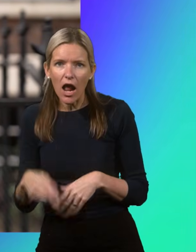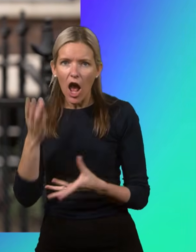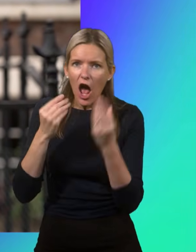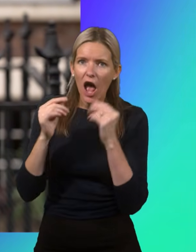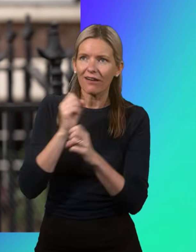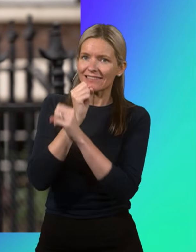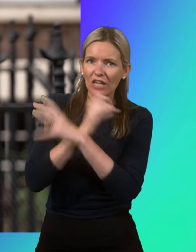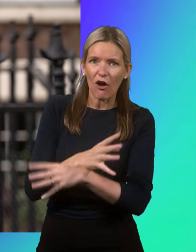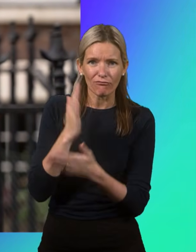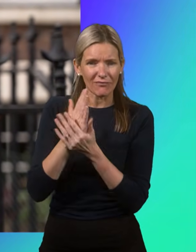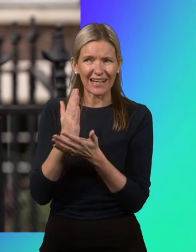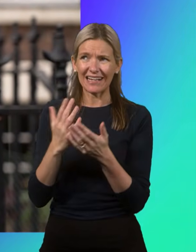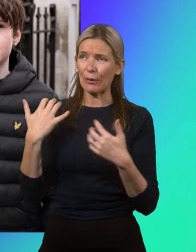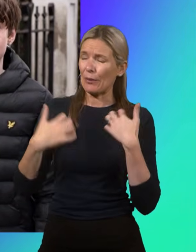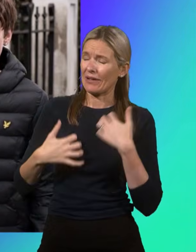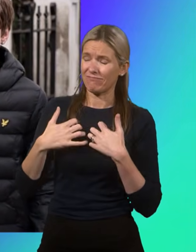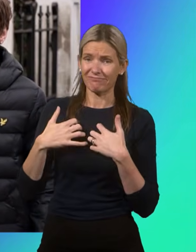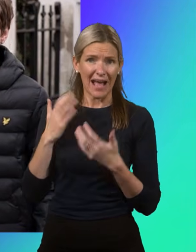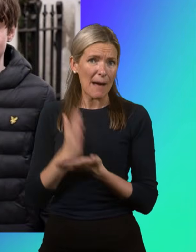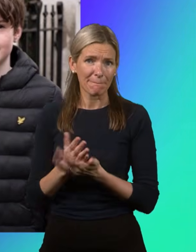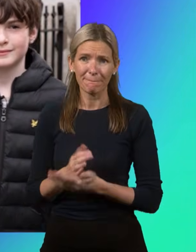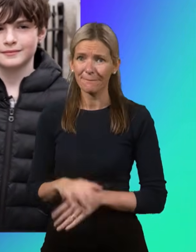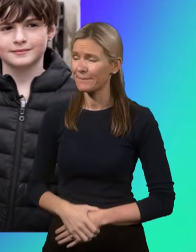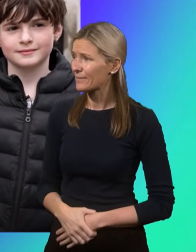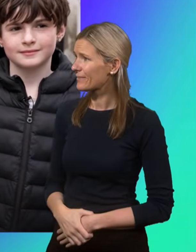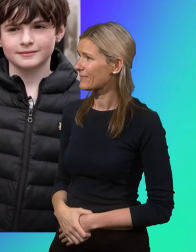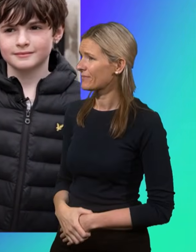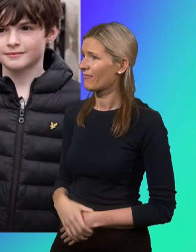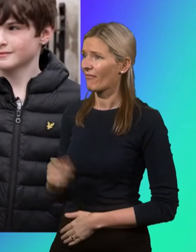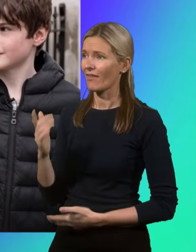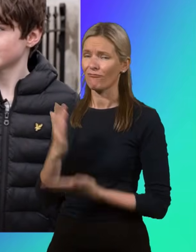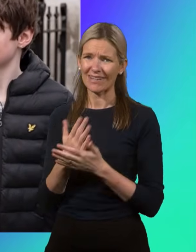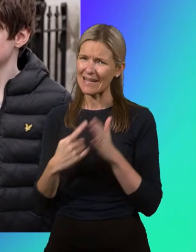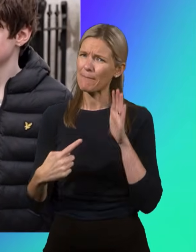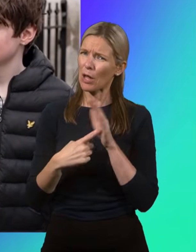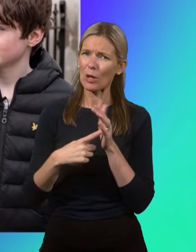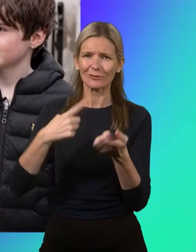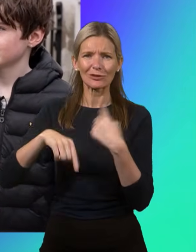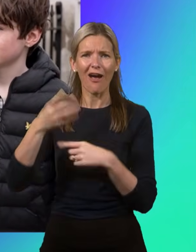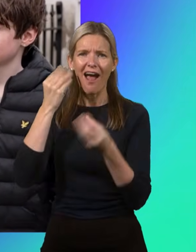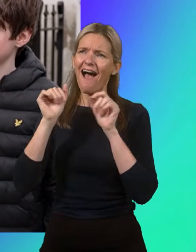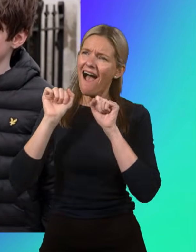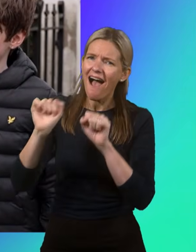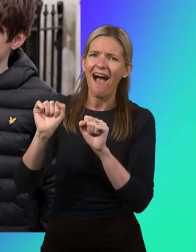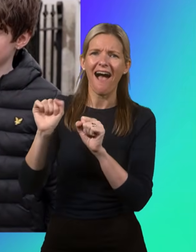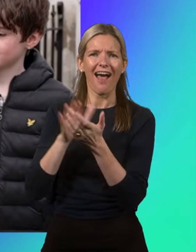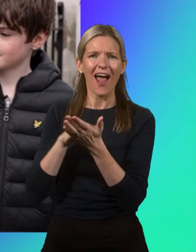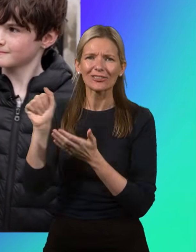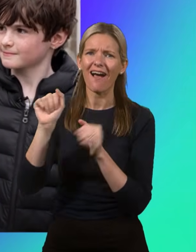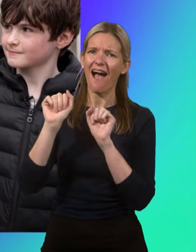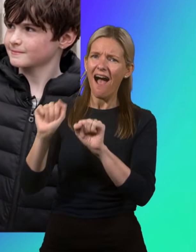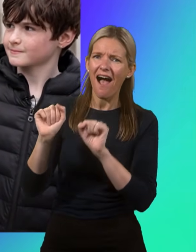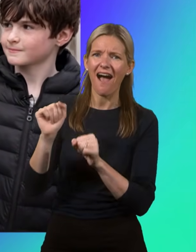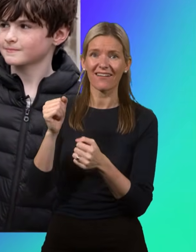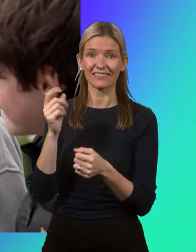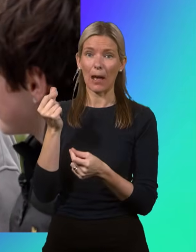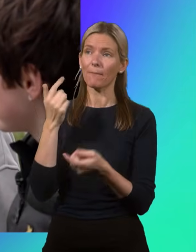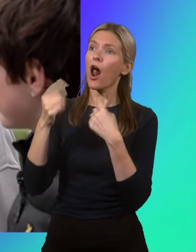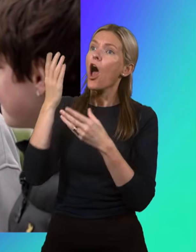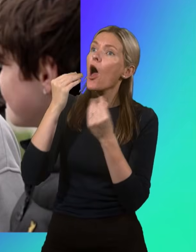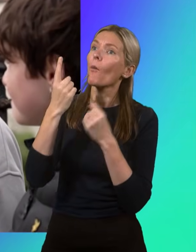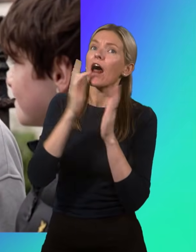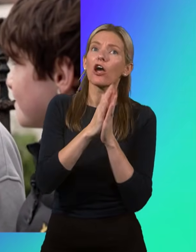it looked really interesting. I think it's important for everyone to learn about this because sometimes people only learn